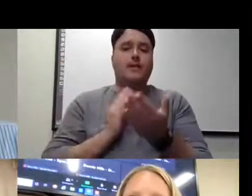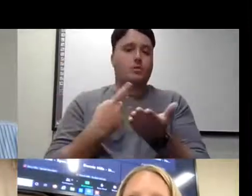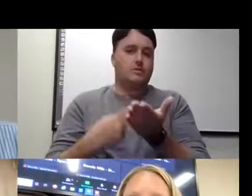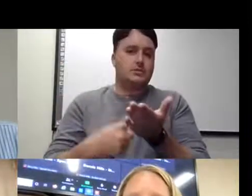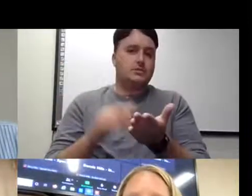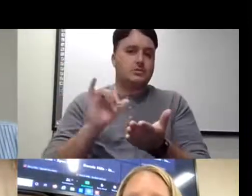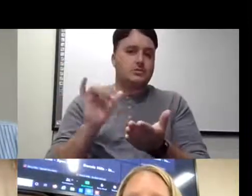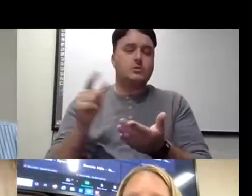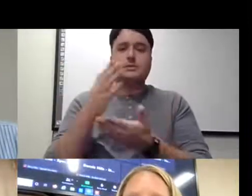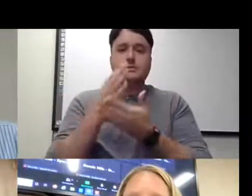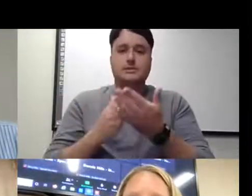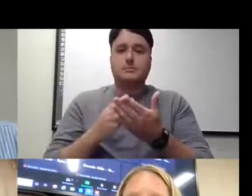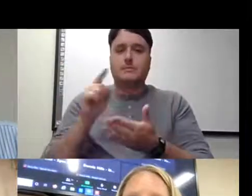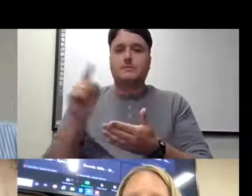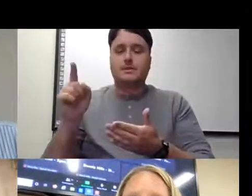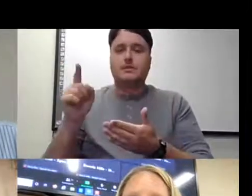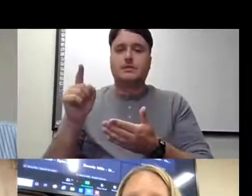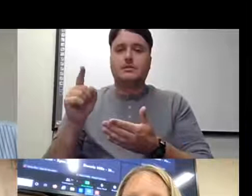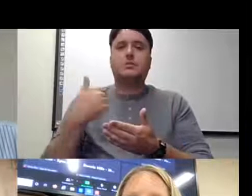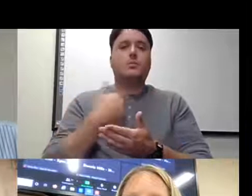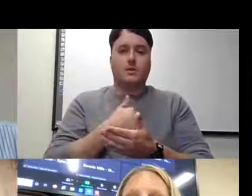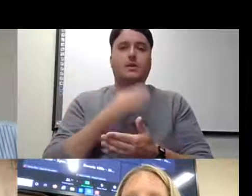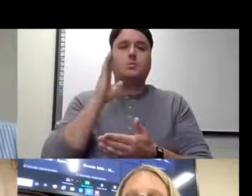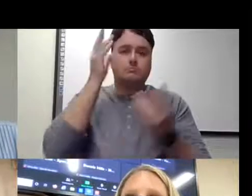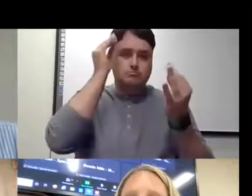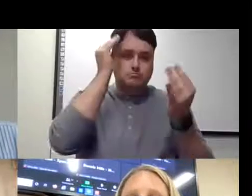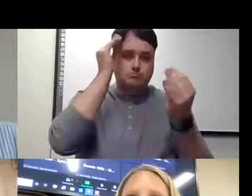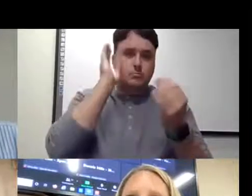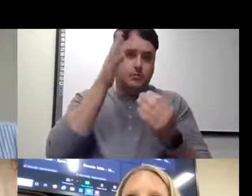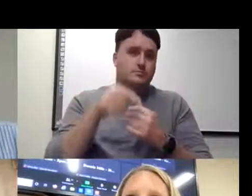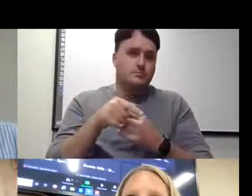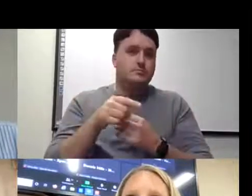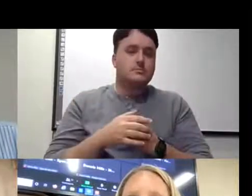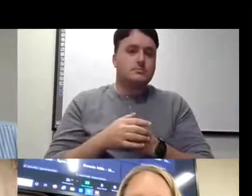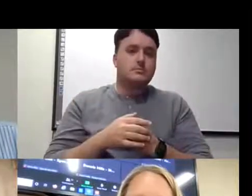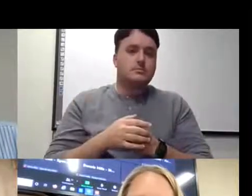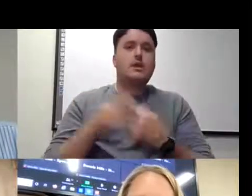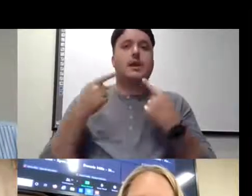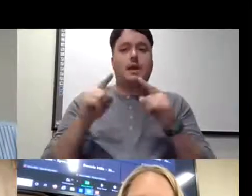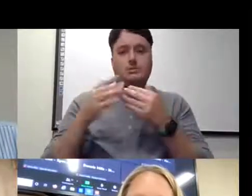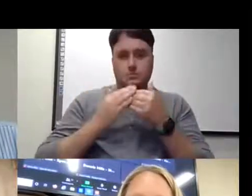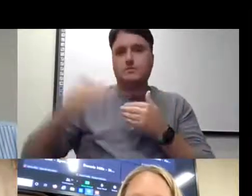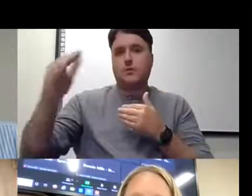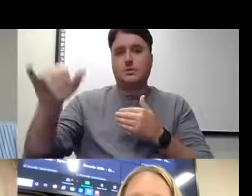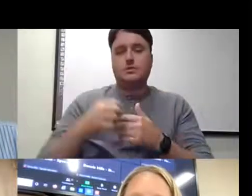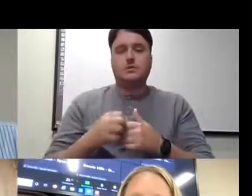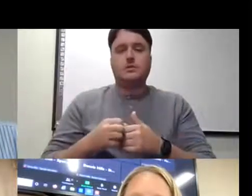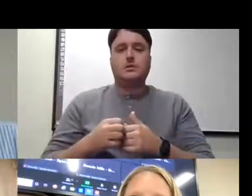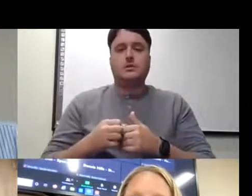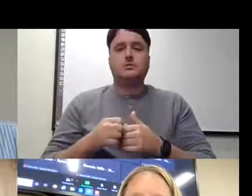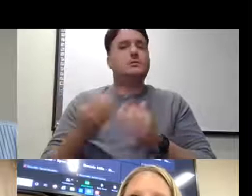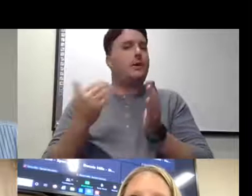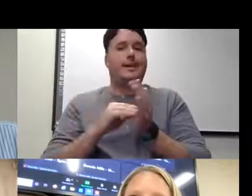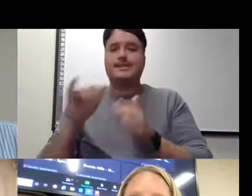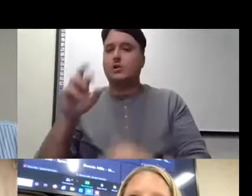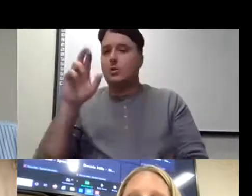of what we will contemplate as we move forward. We don't have a, so again, that's just some raw